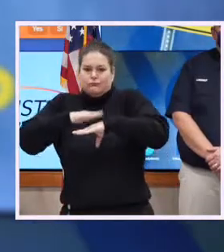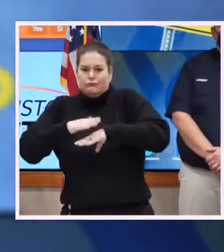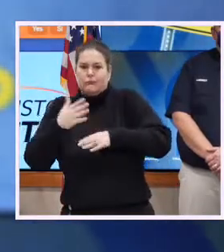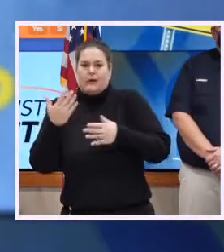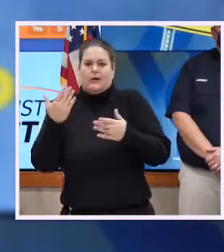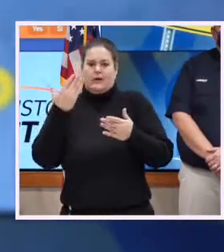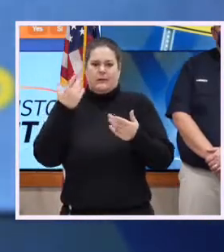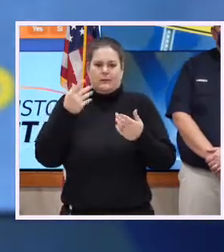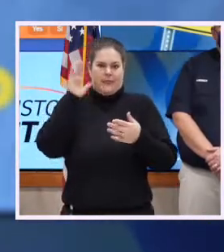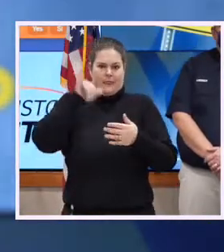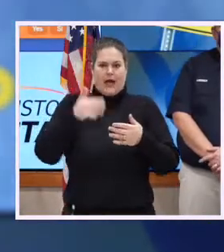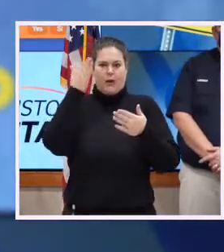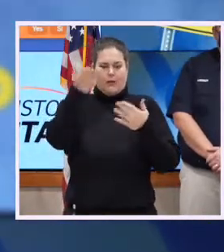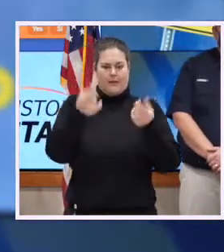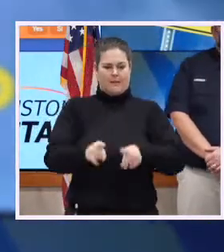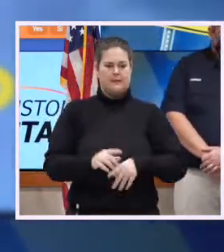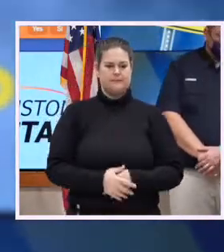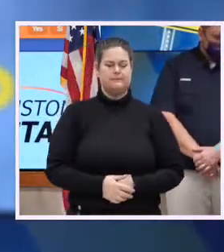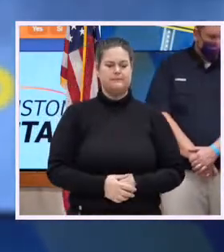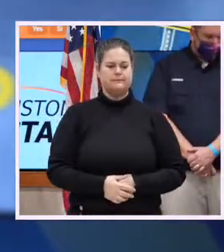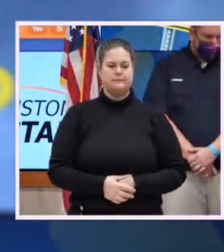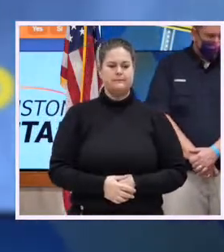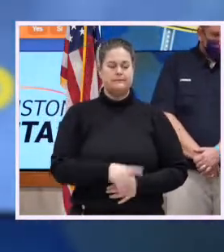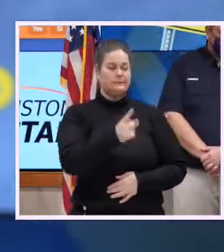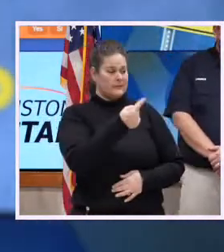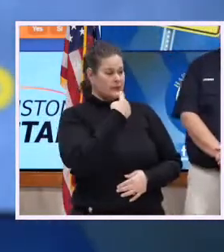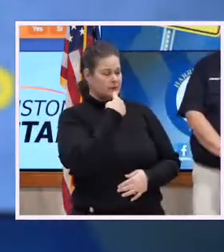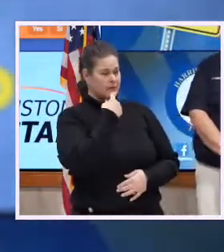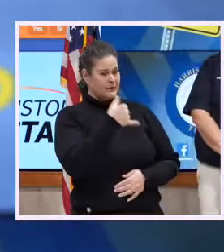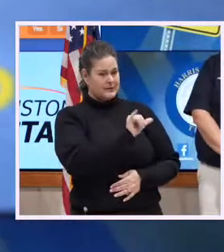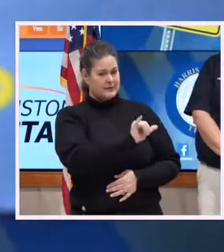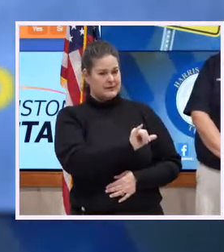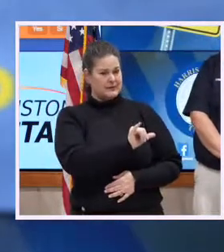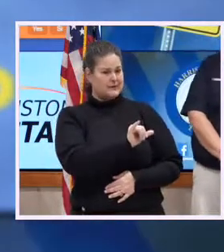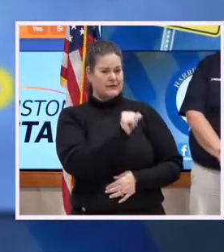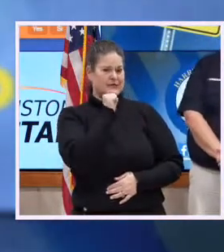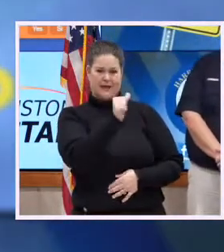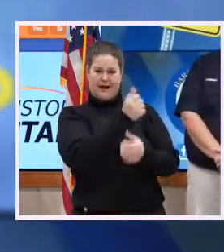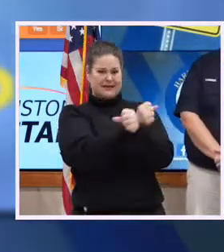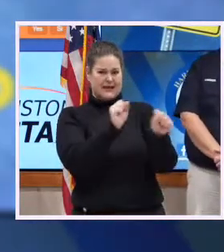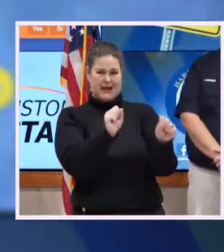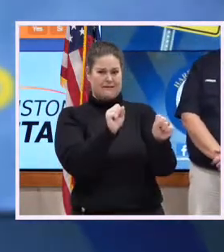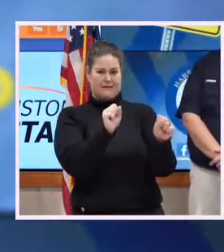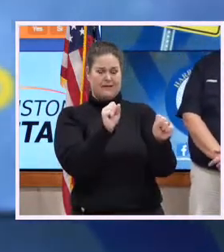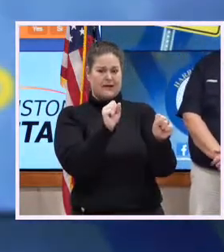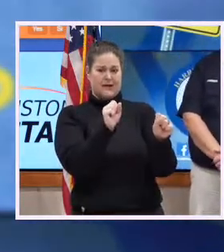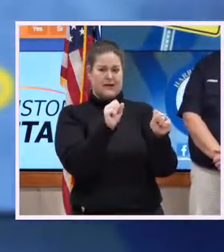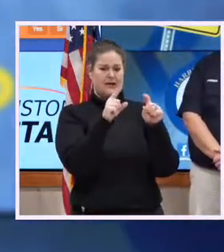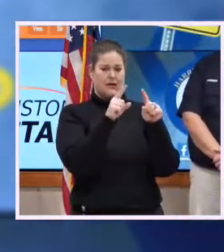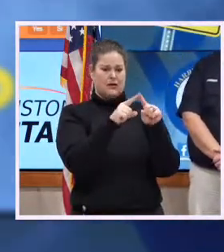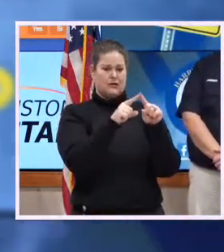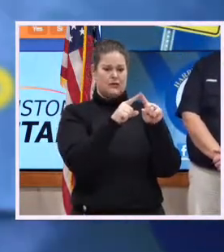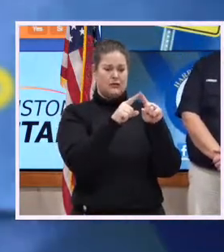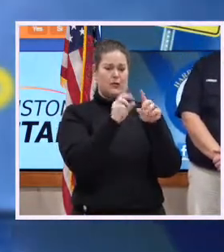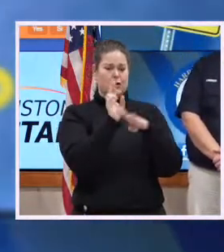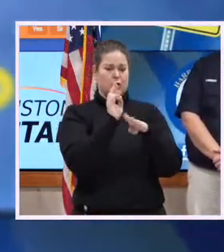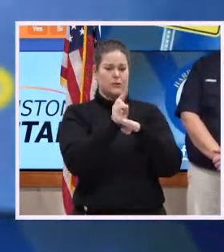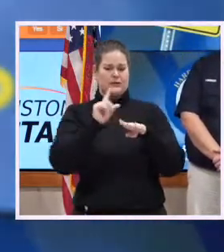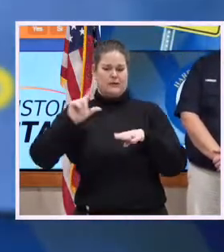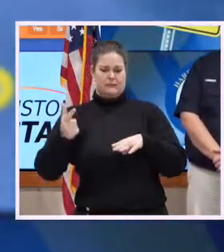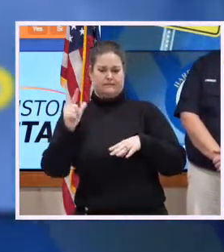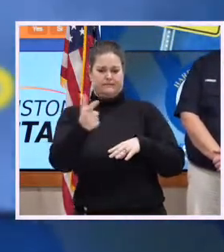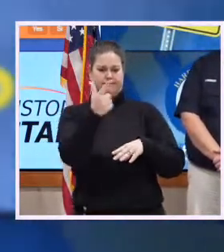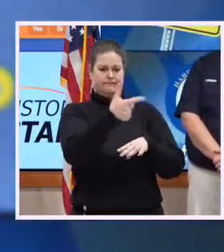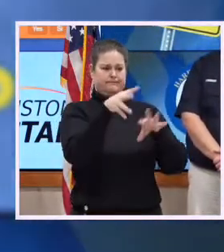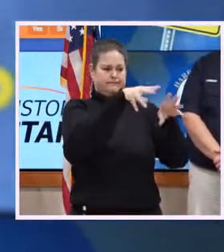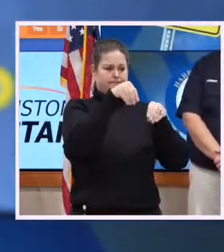ERCOT. And you said it's still too unsafe to move the rotating averages. Right now